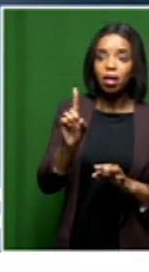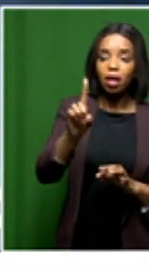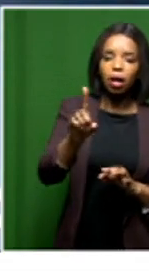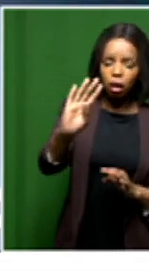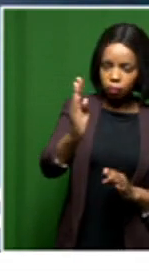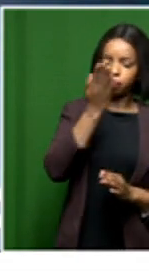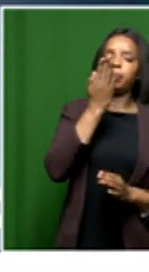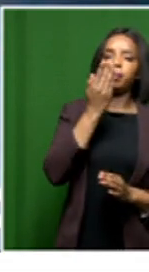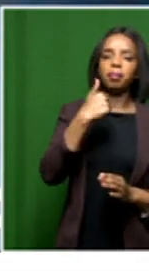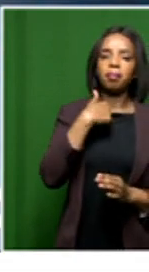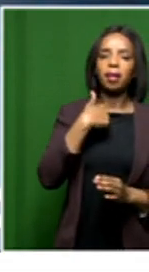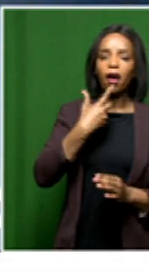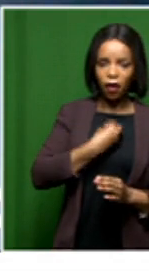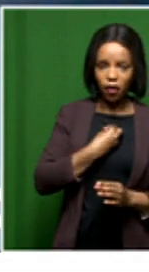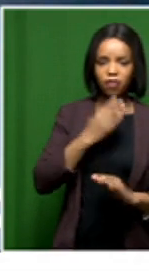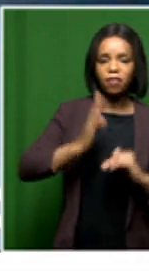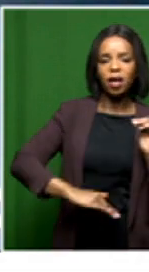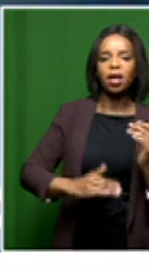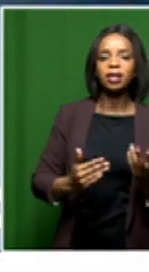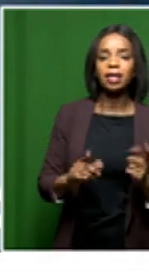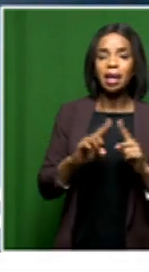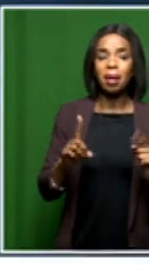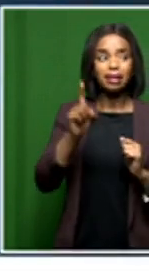speak to, they never receive infringements.